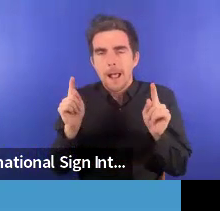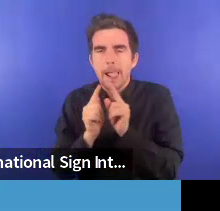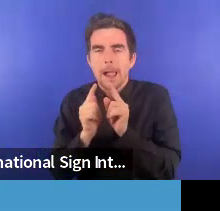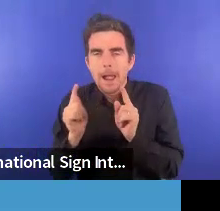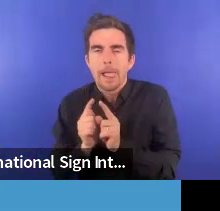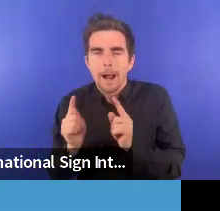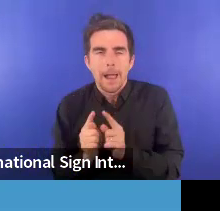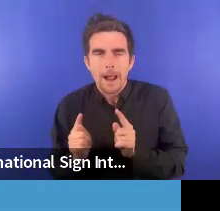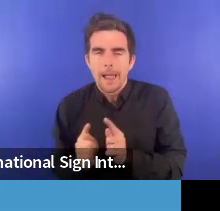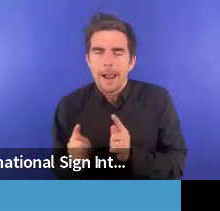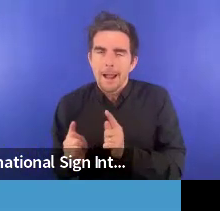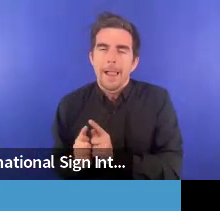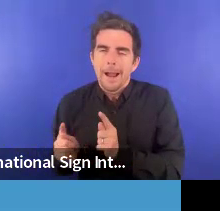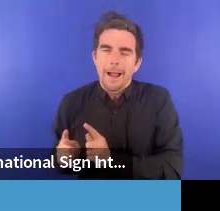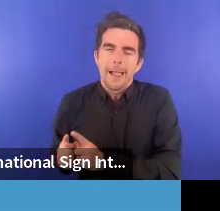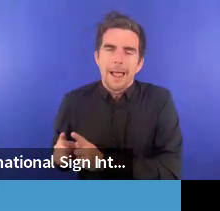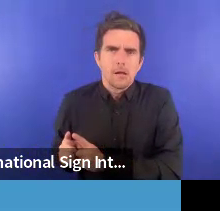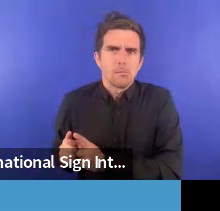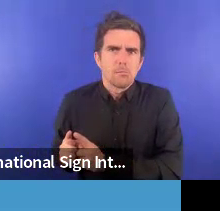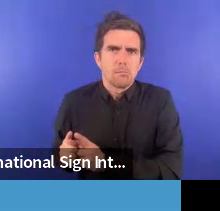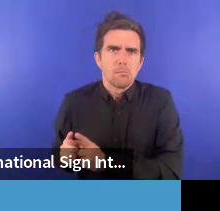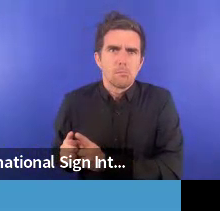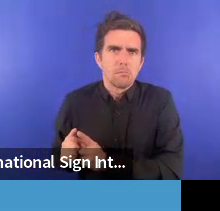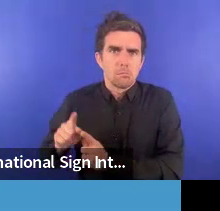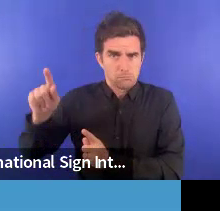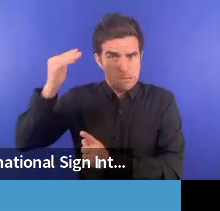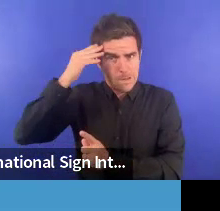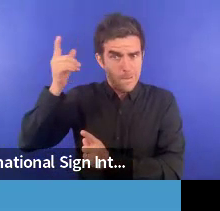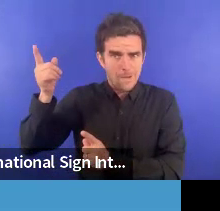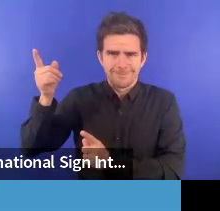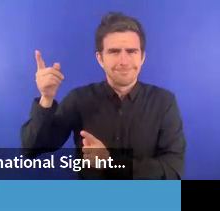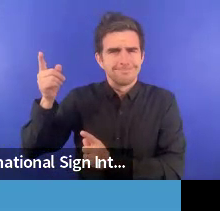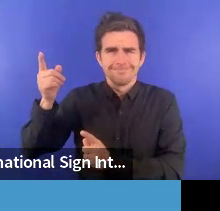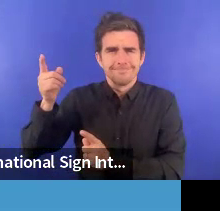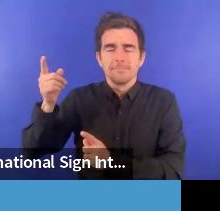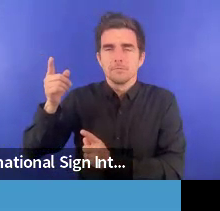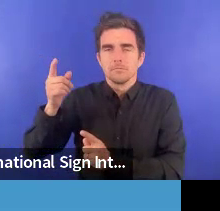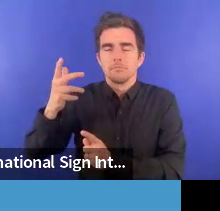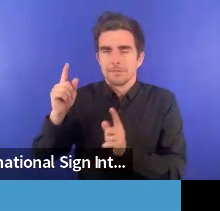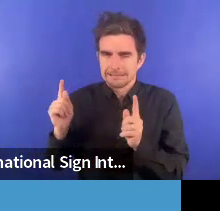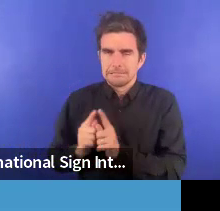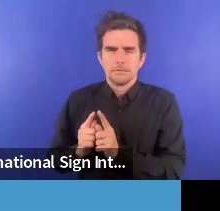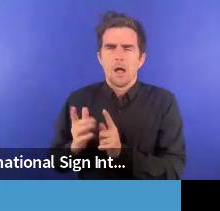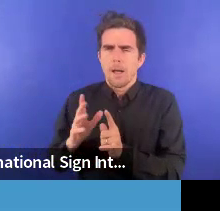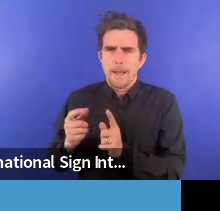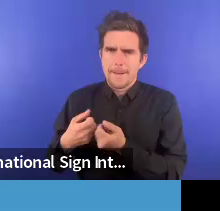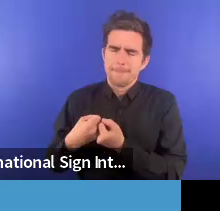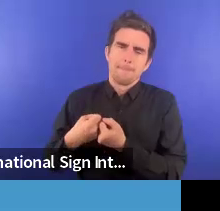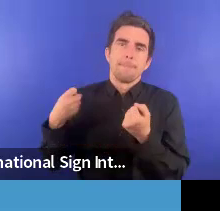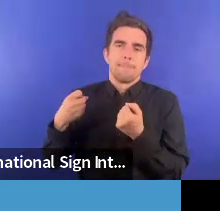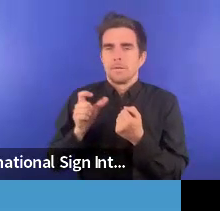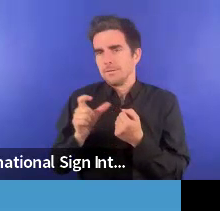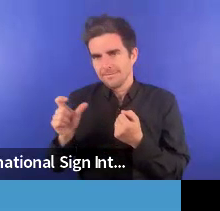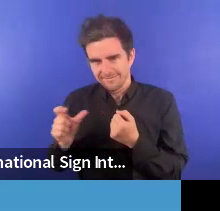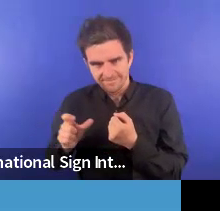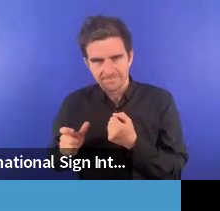of very general and basic global health data that's very much readily available. Some may have